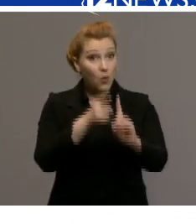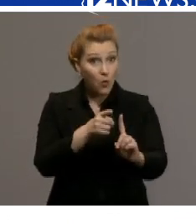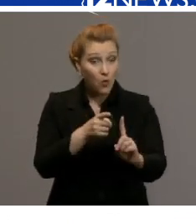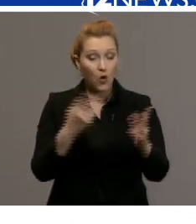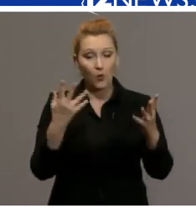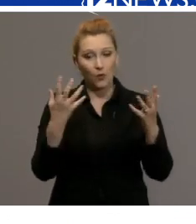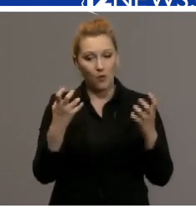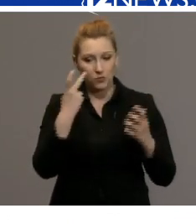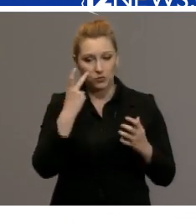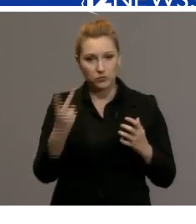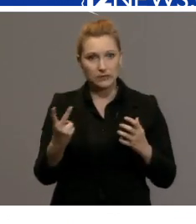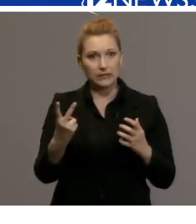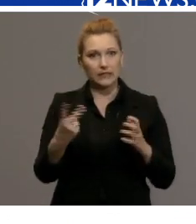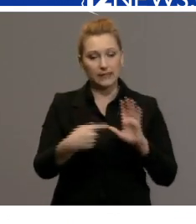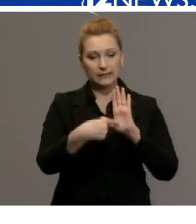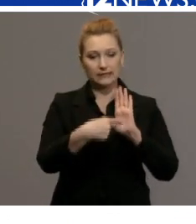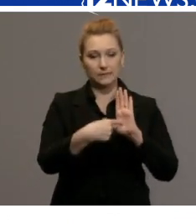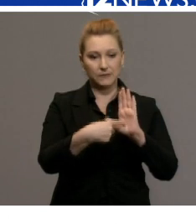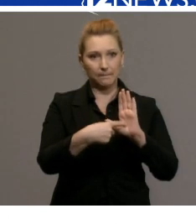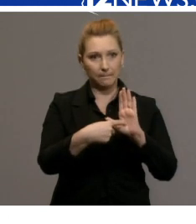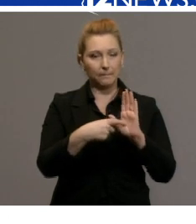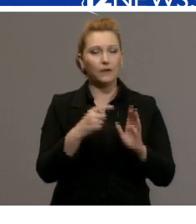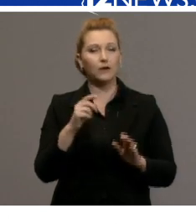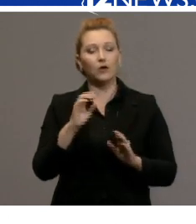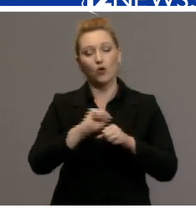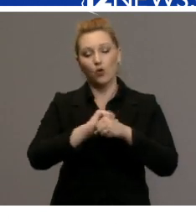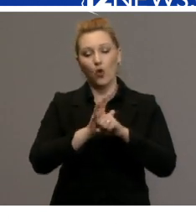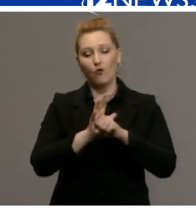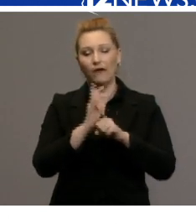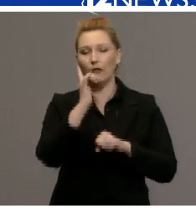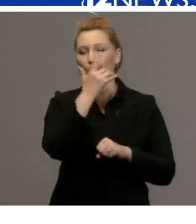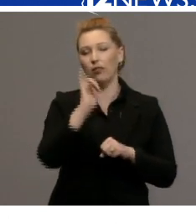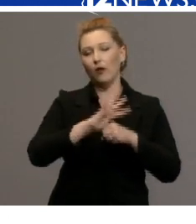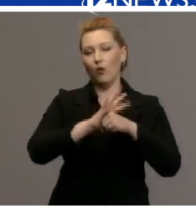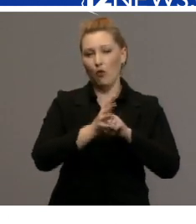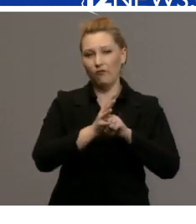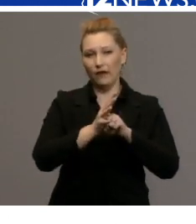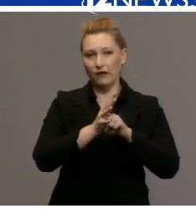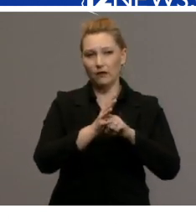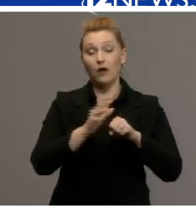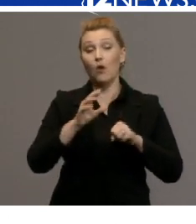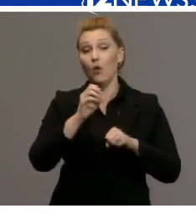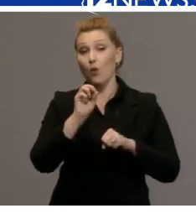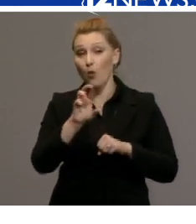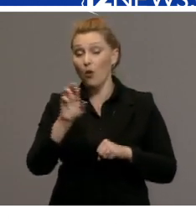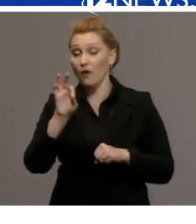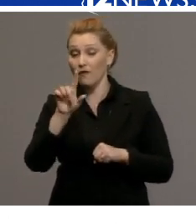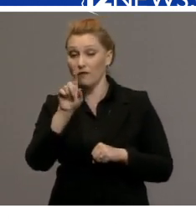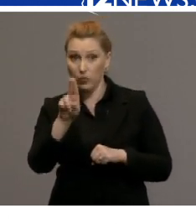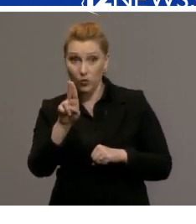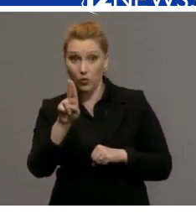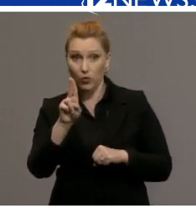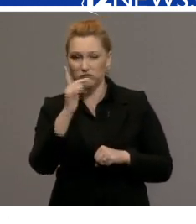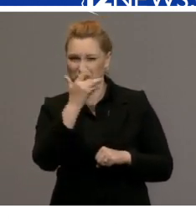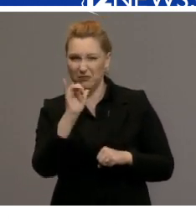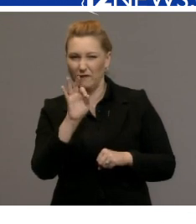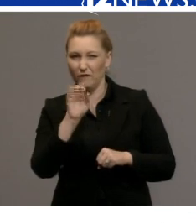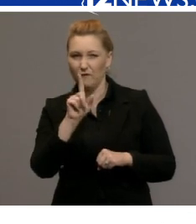14-day period and a downward trajectory of COVID-like cases within a 14-day period.